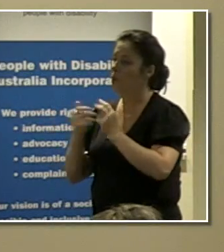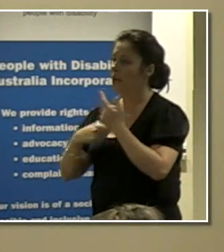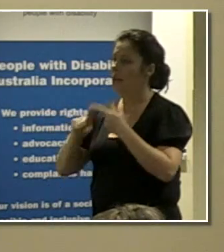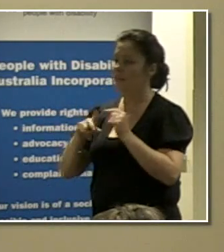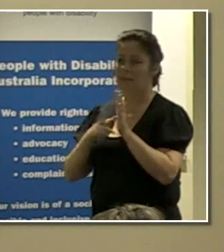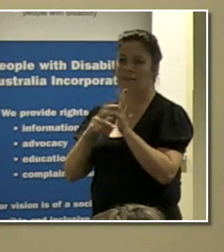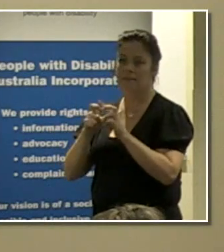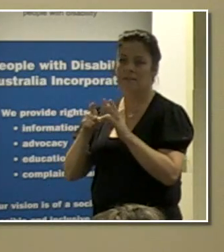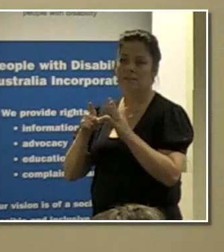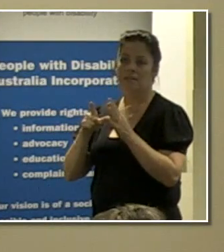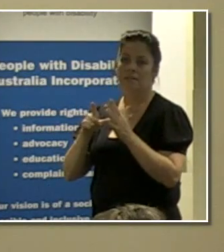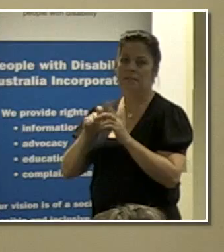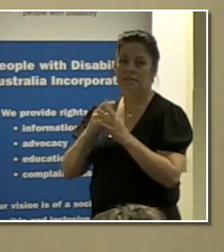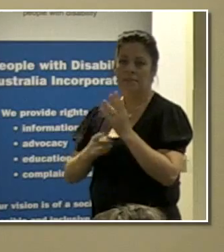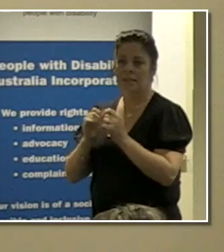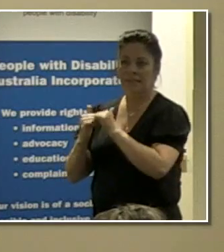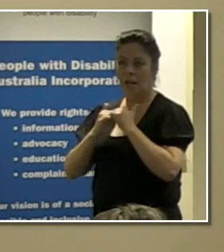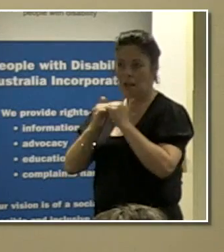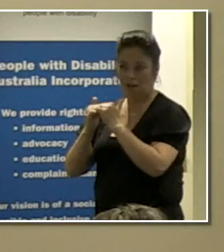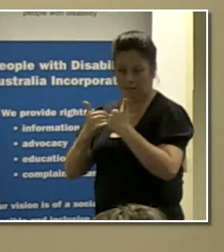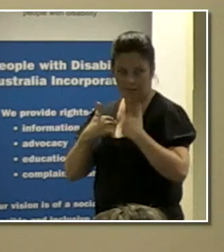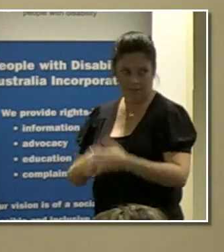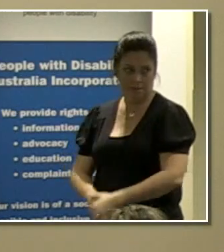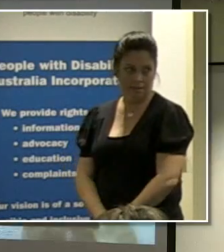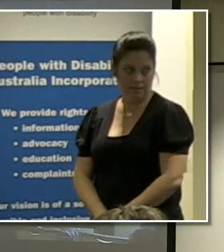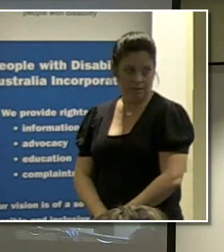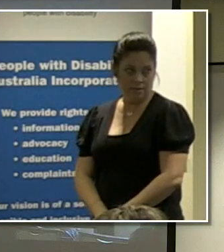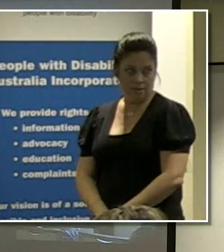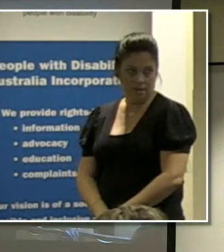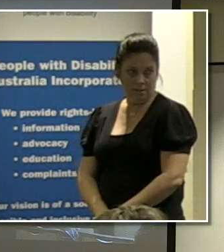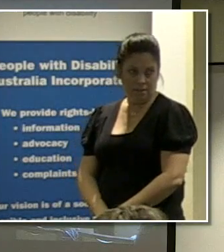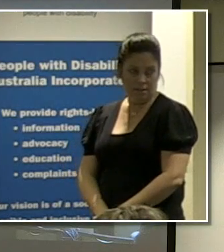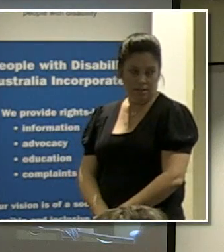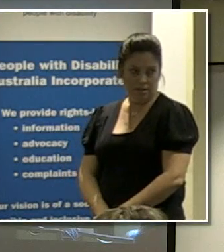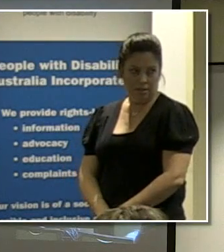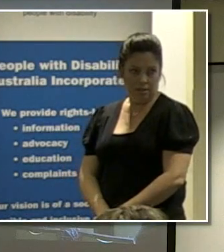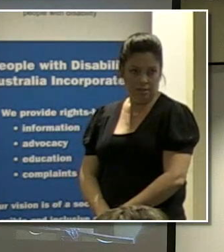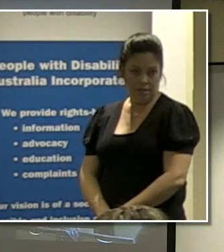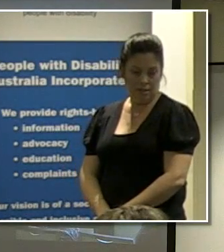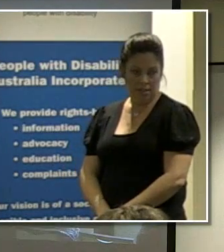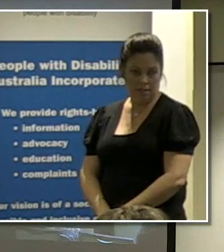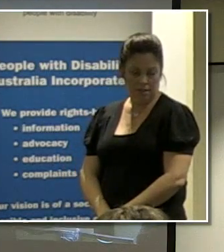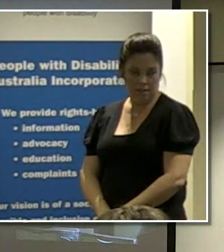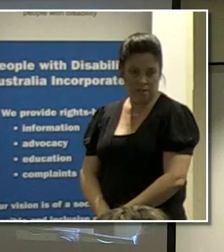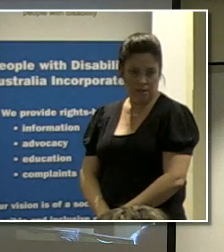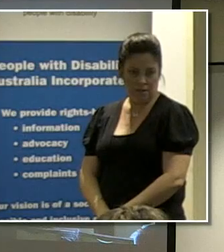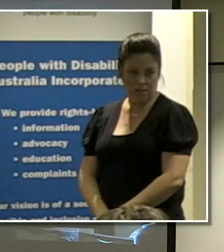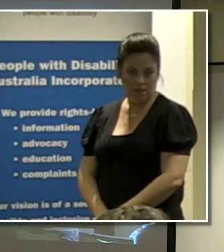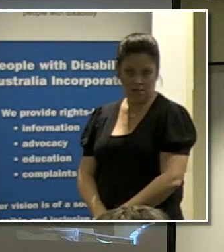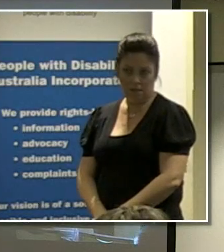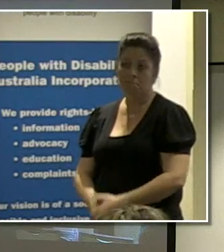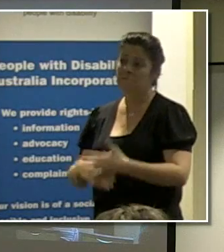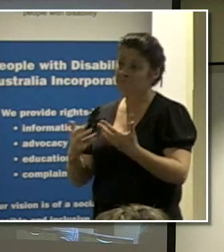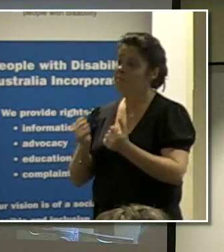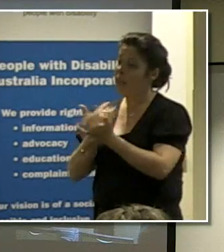preface my question by giving you a little bit of context so that you can look at that, the answer to that question? One of the issues that troubles